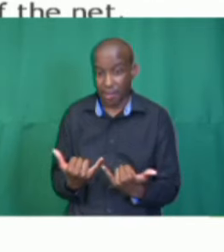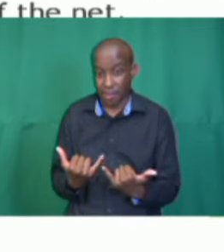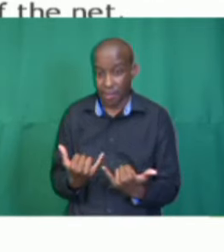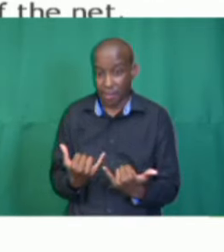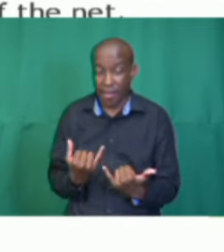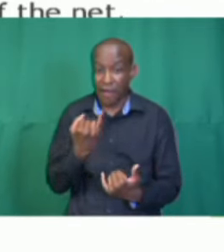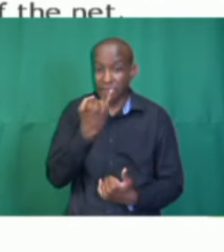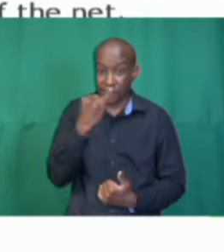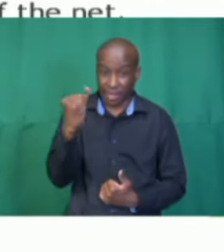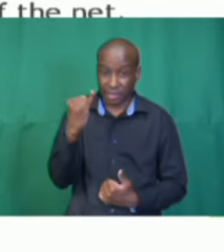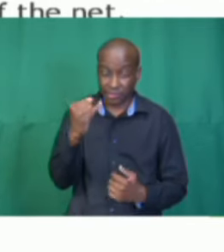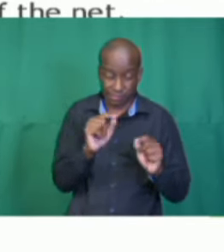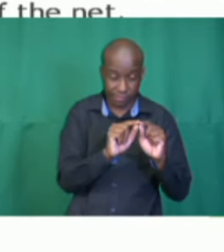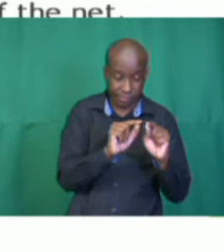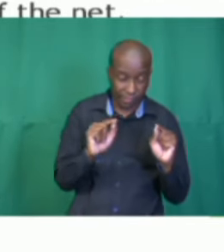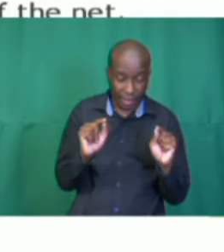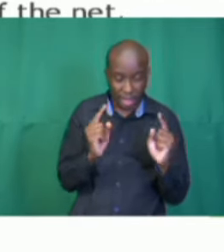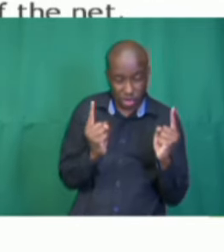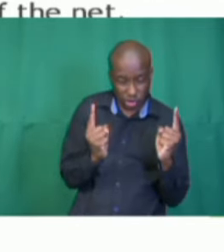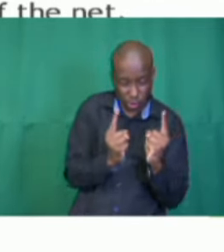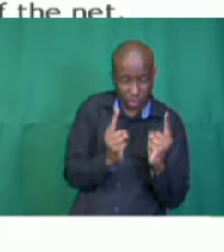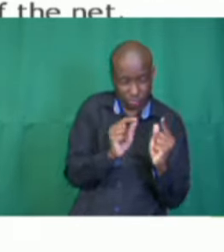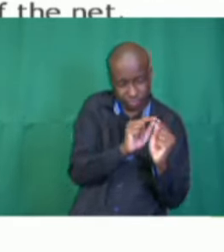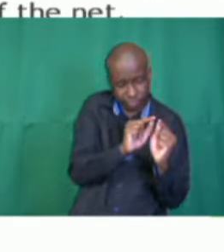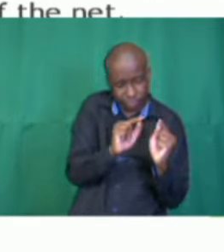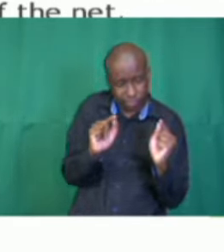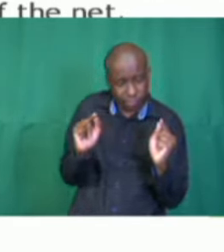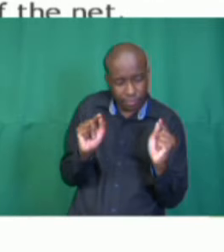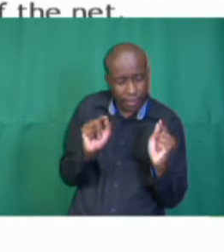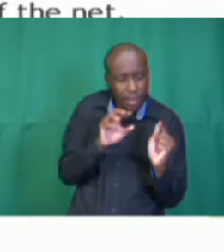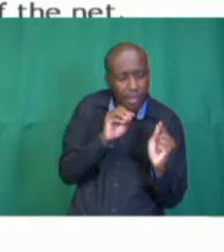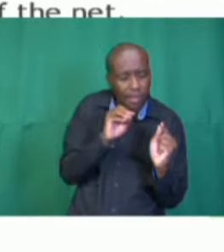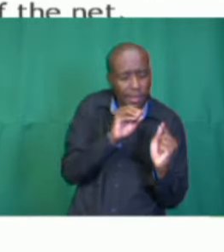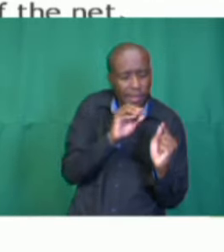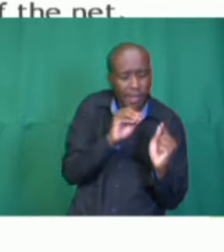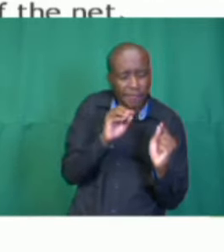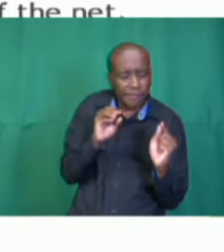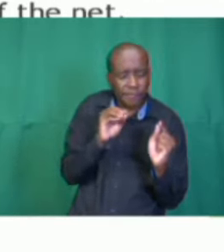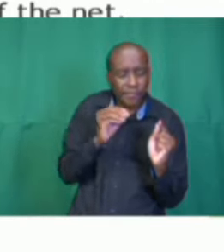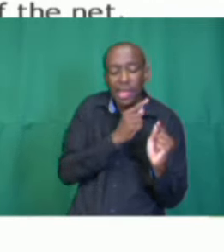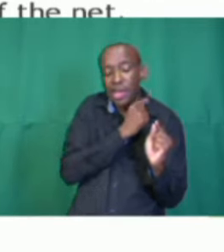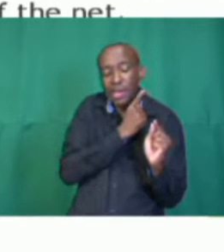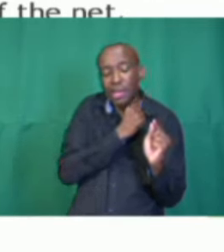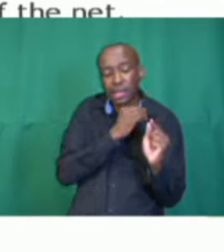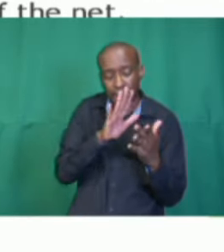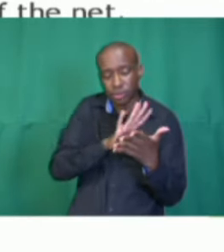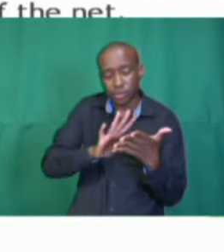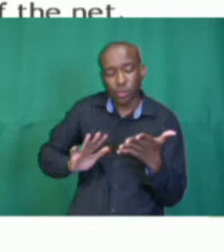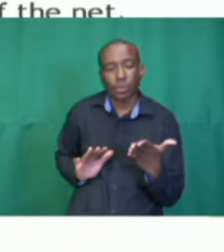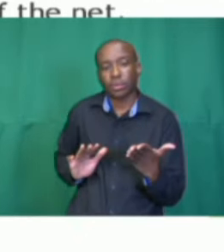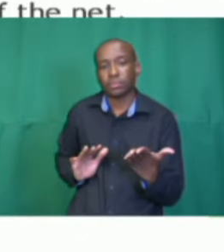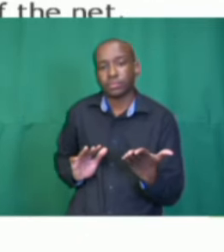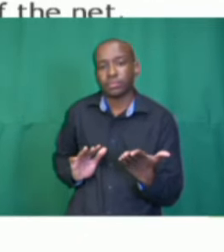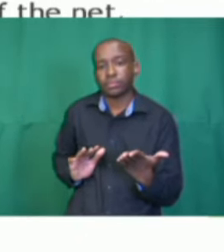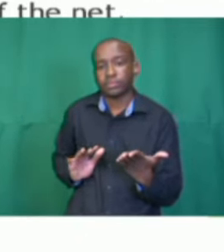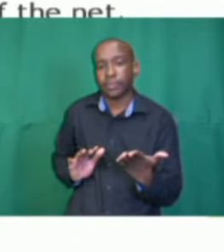first sentence, once again, it is a short sentence. Again, it helps in the momentum of the story. Let us take a look